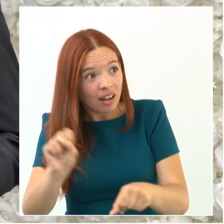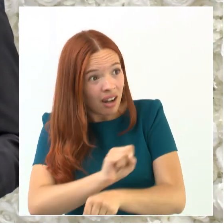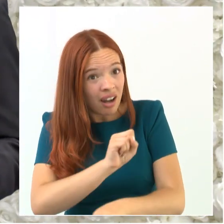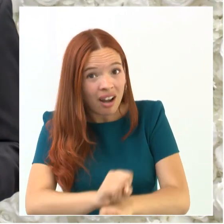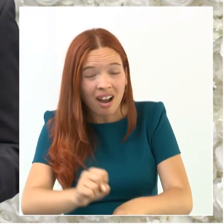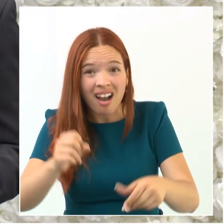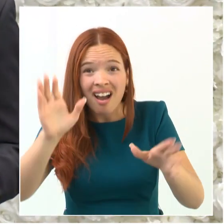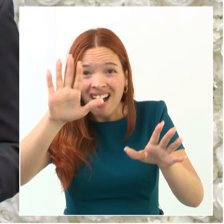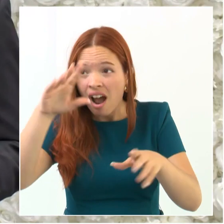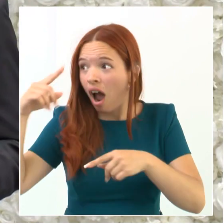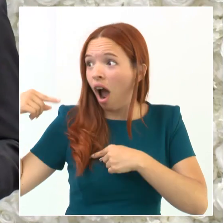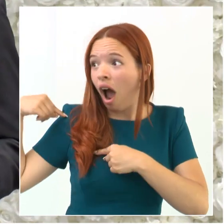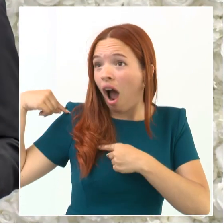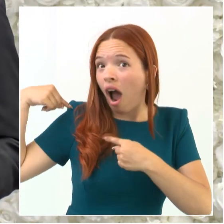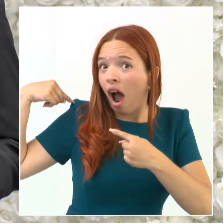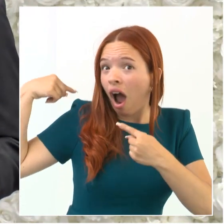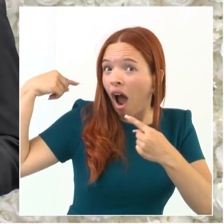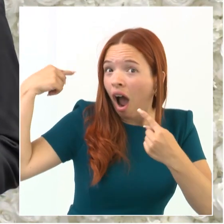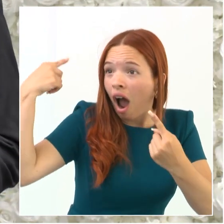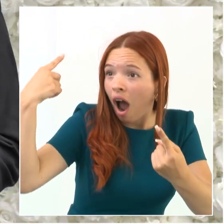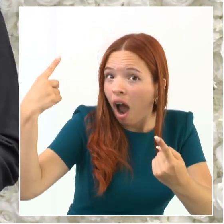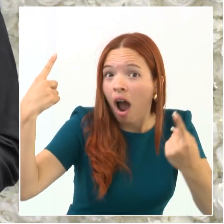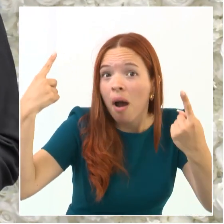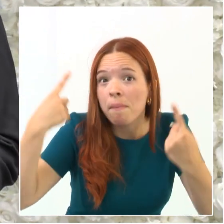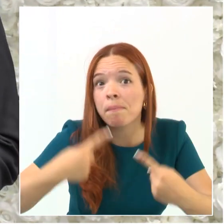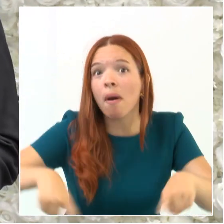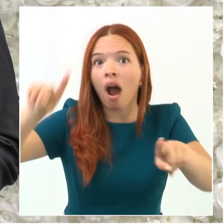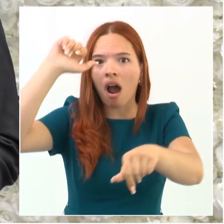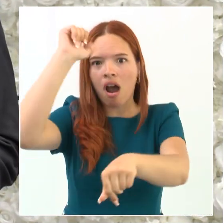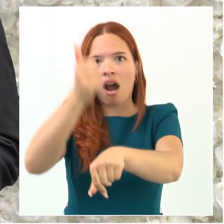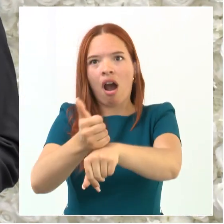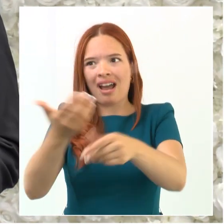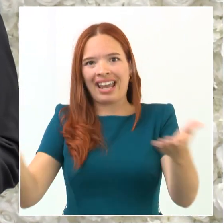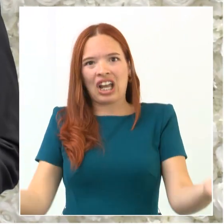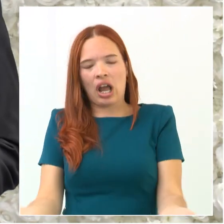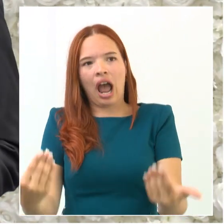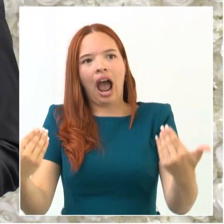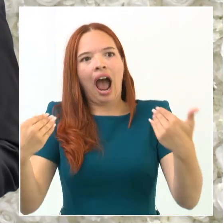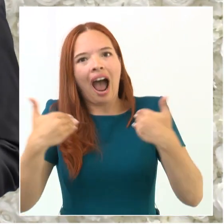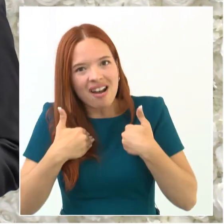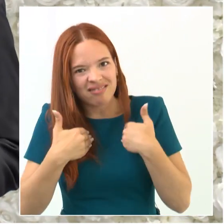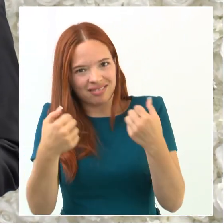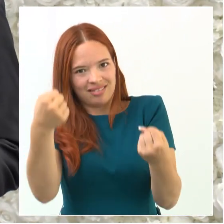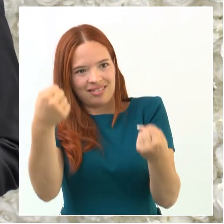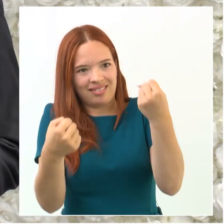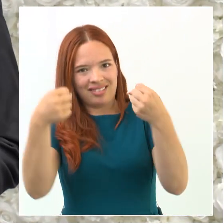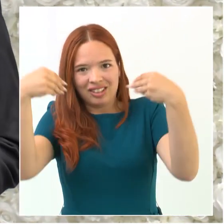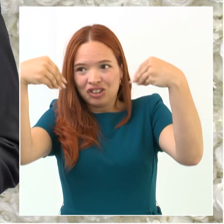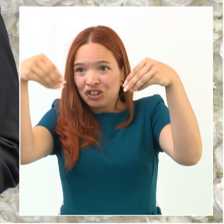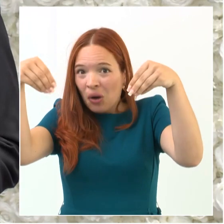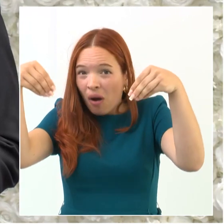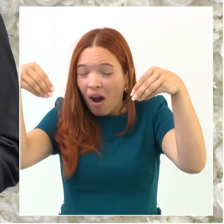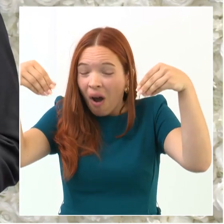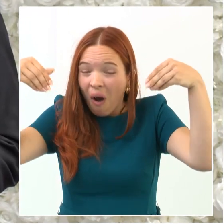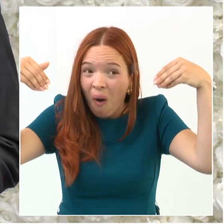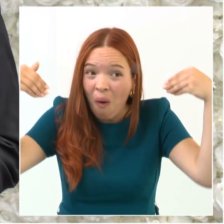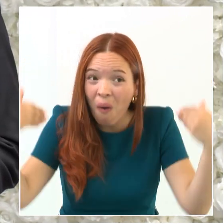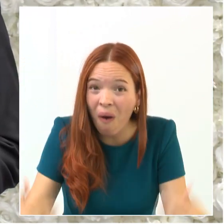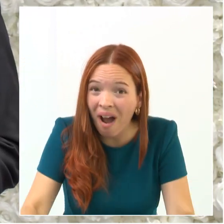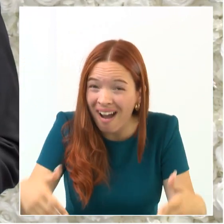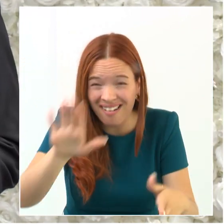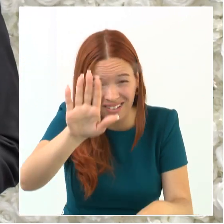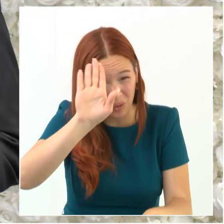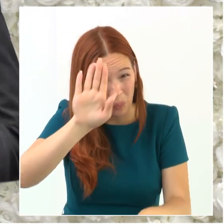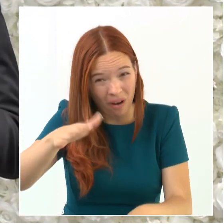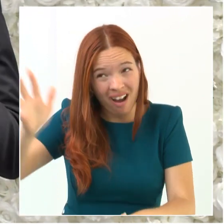franchised automobile dealership in the District of Columbia for a long, long time. And I'm proud and honored to be the